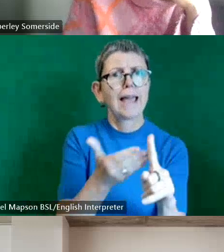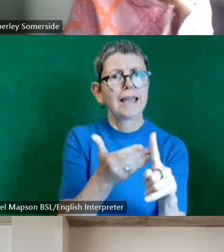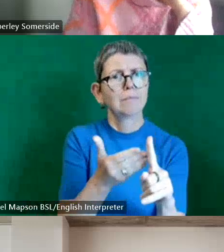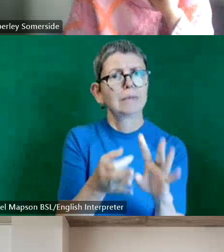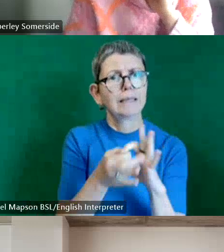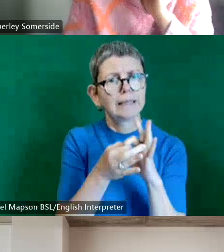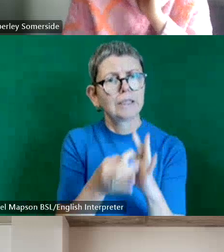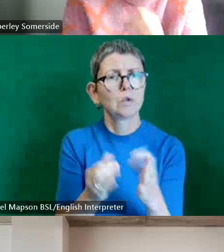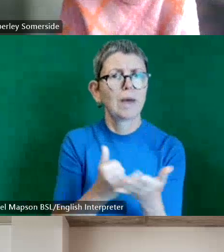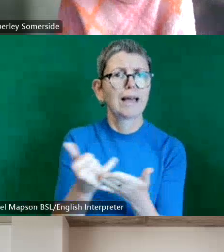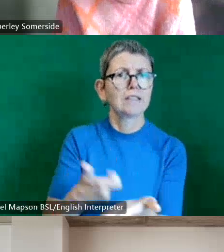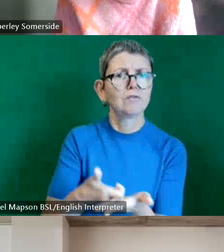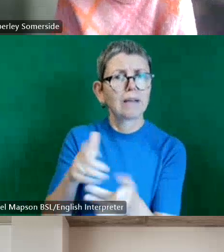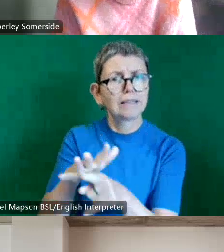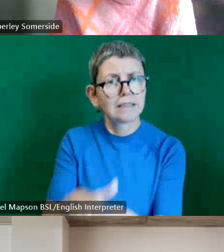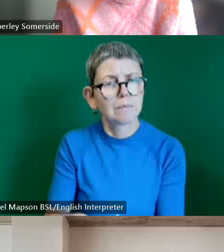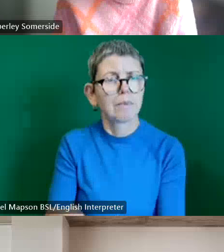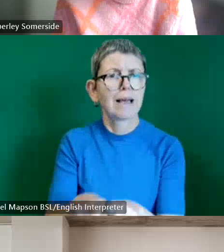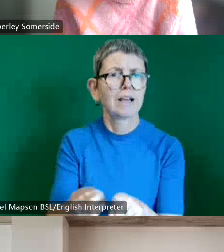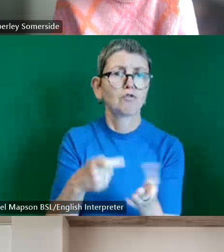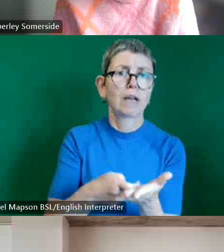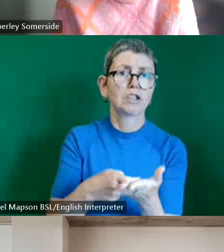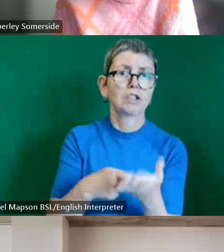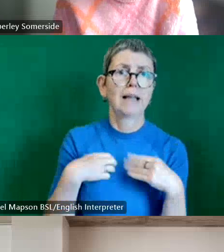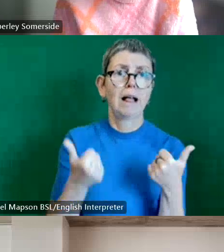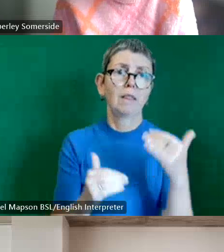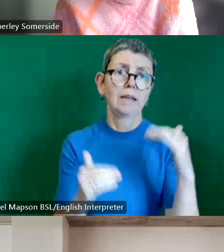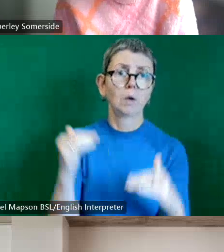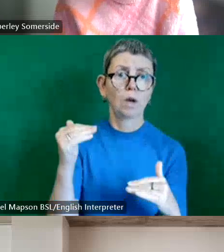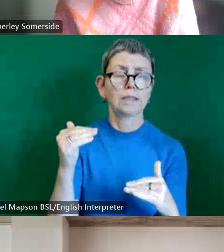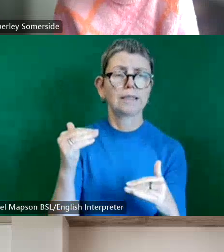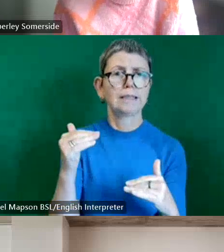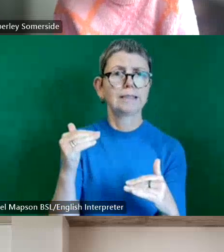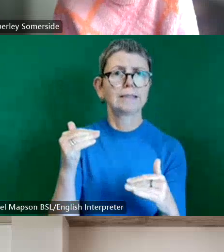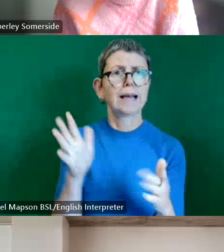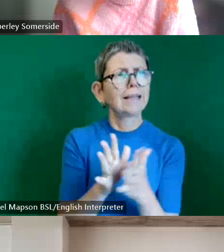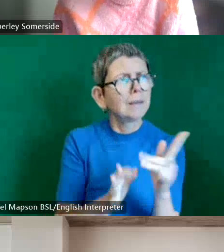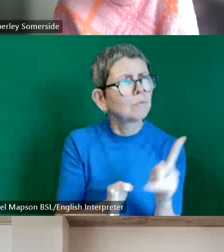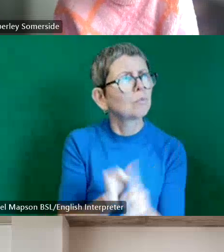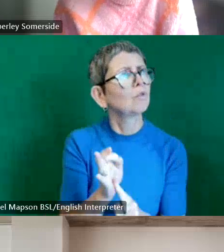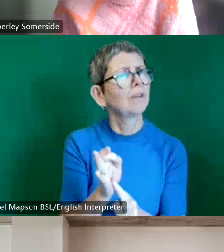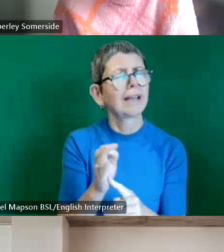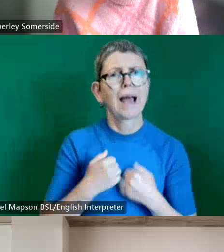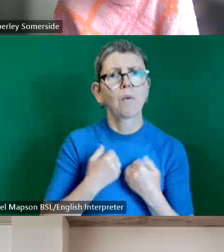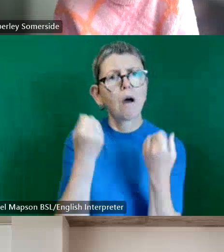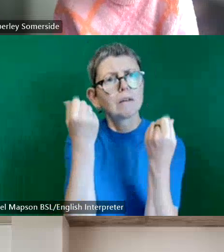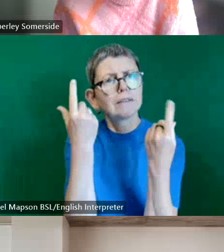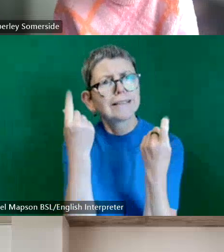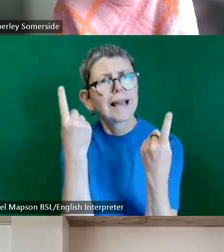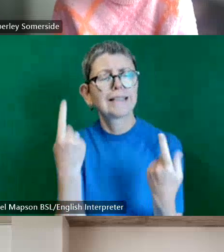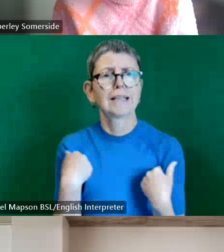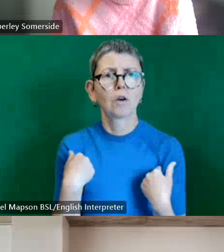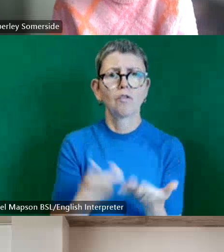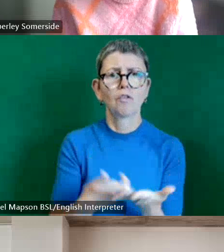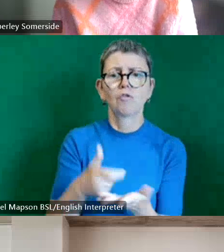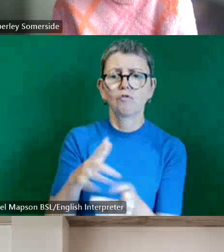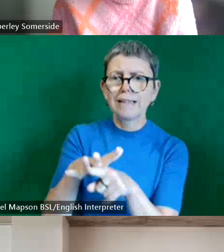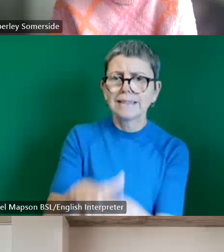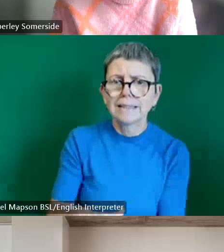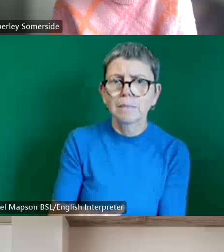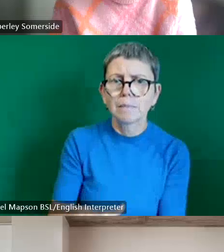inequalities, and working together to grow our understanding of how racism operates, how